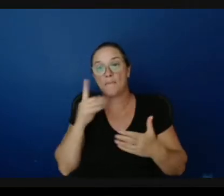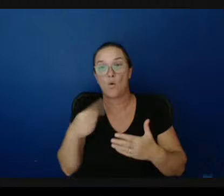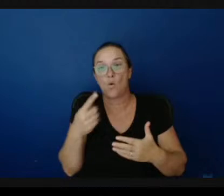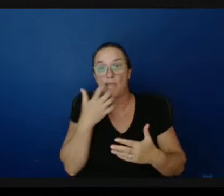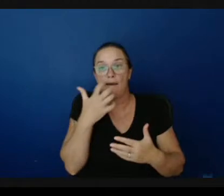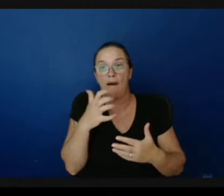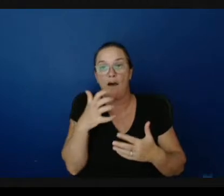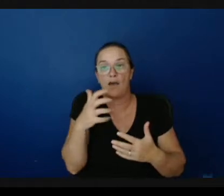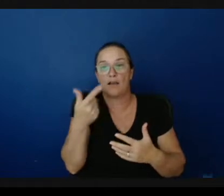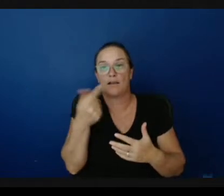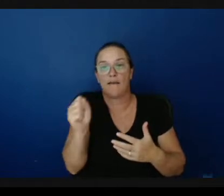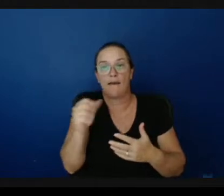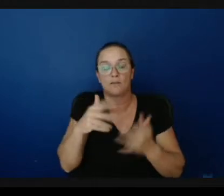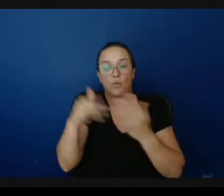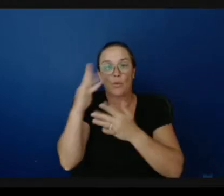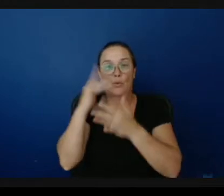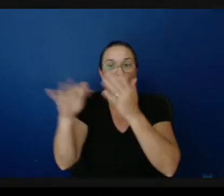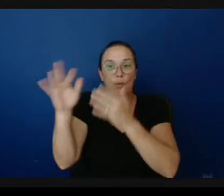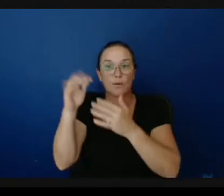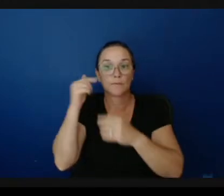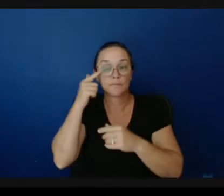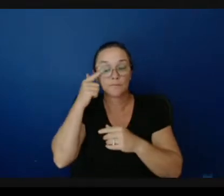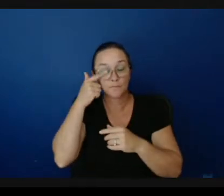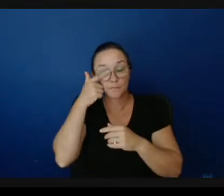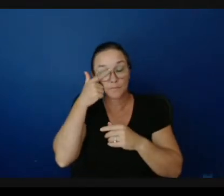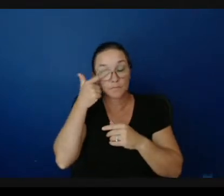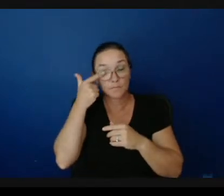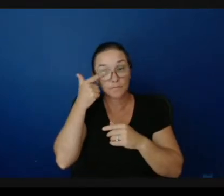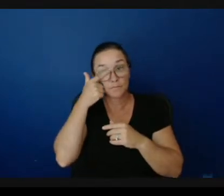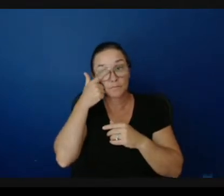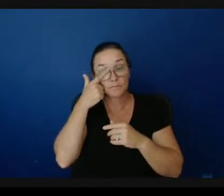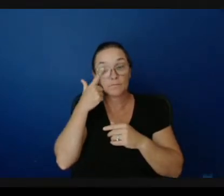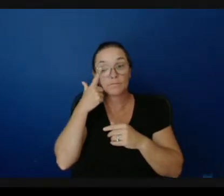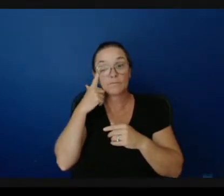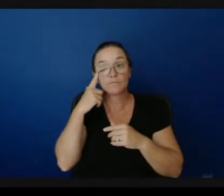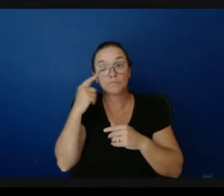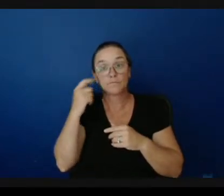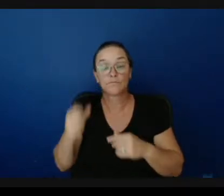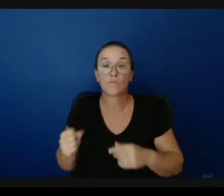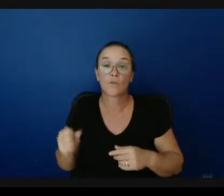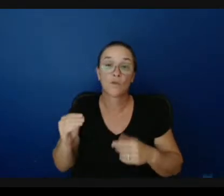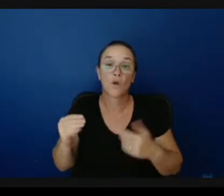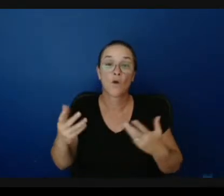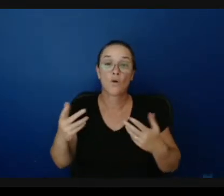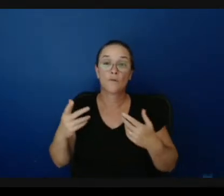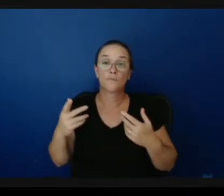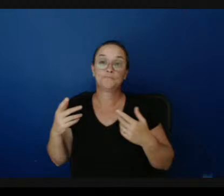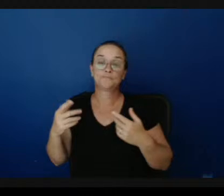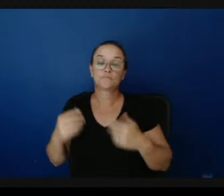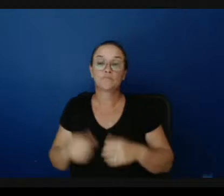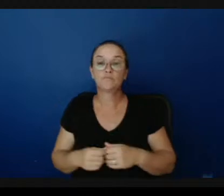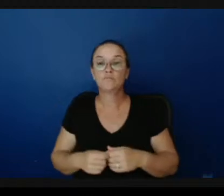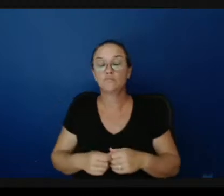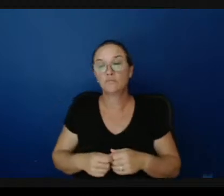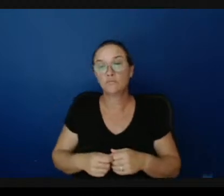gas still escaping and it's like a glowing chimney, so to speak. Right? So, but this closer zoomed in view,